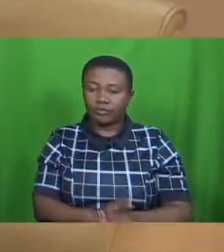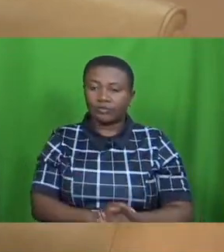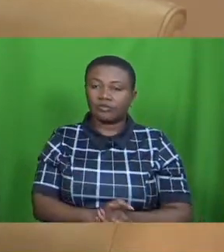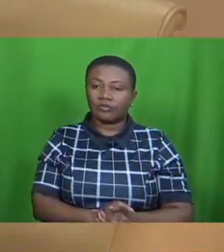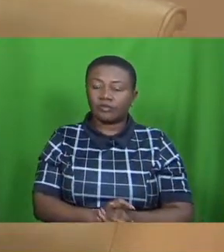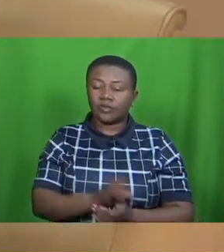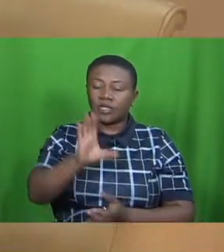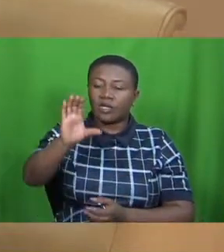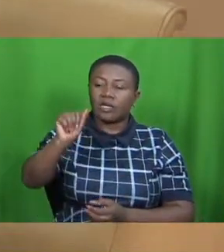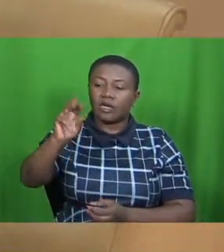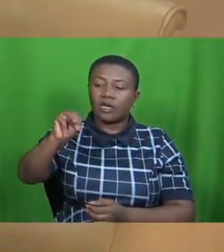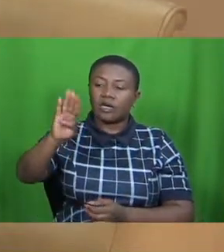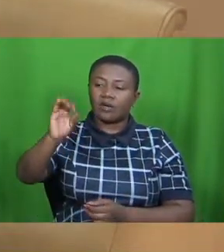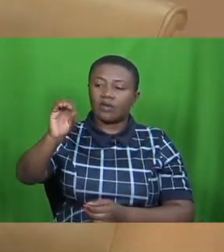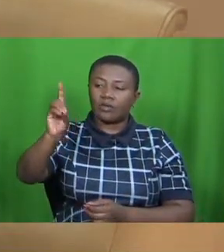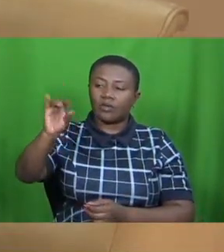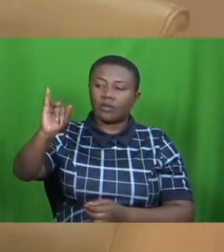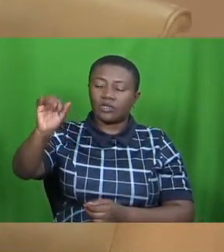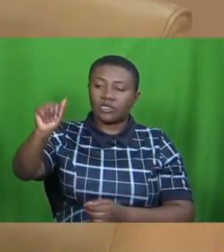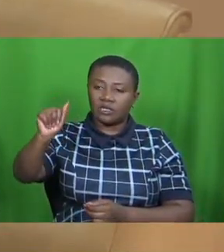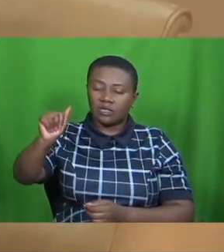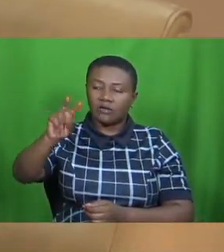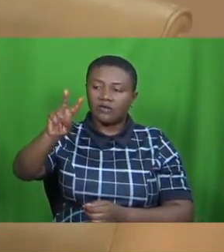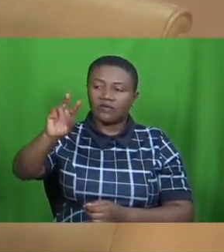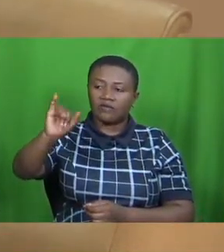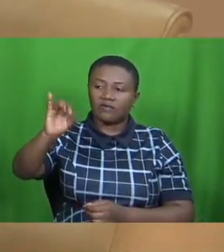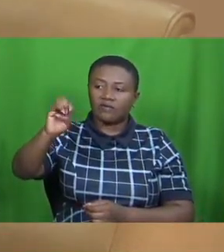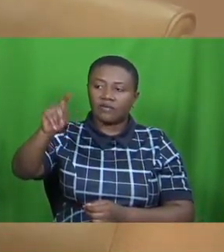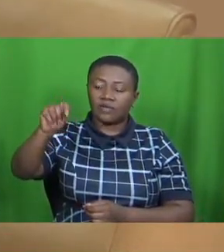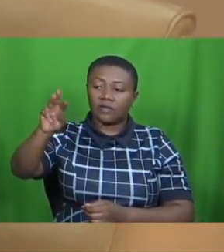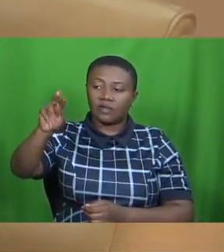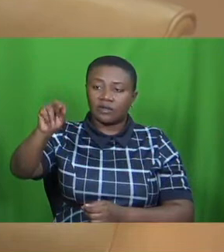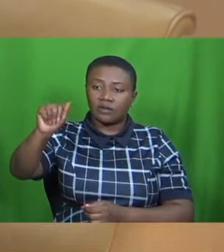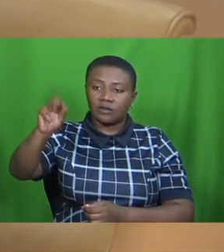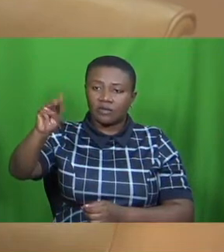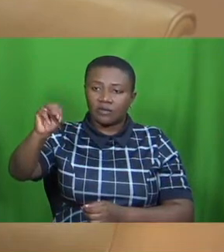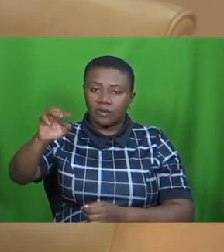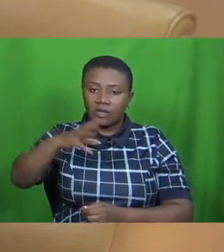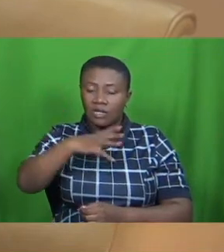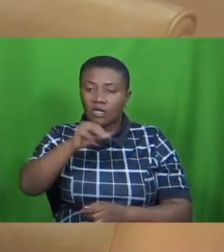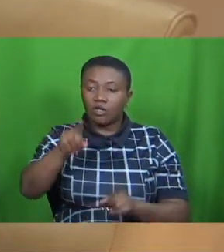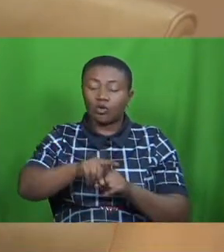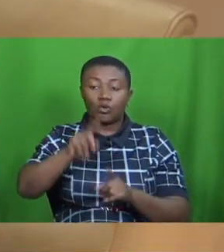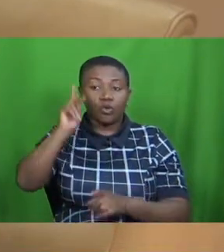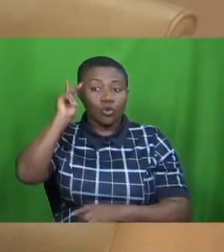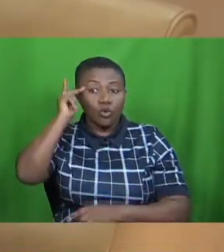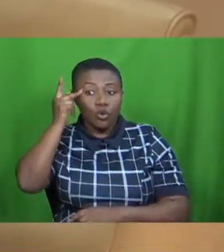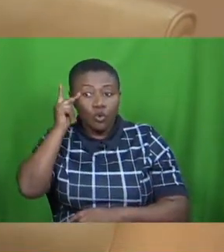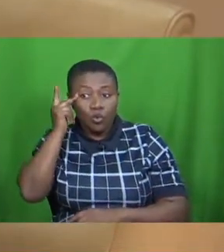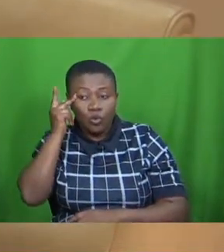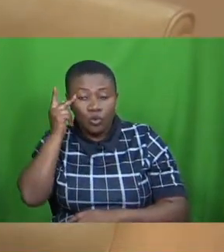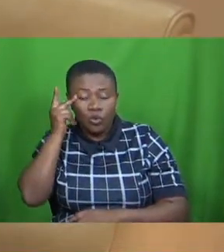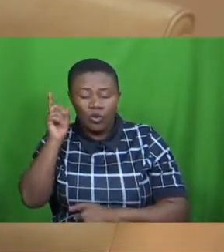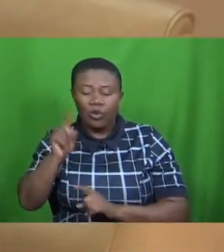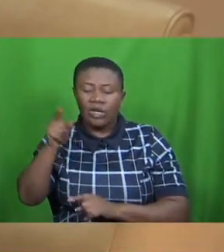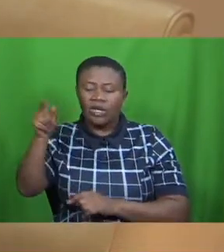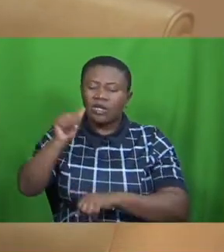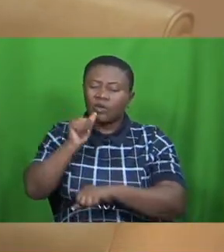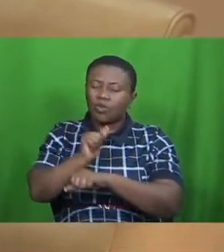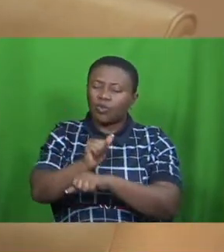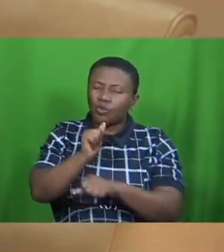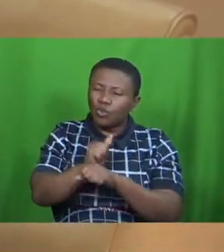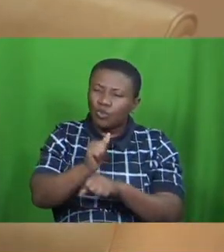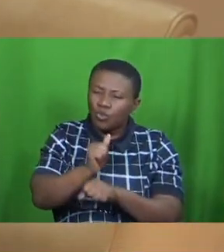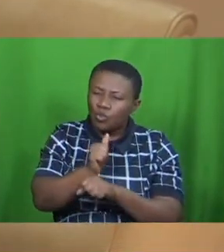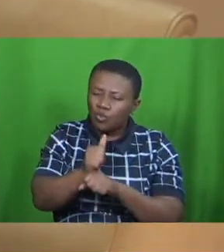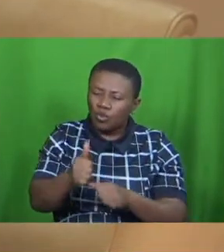Cambodia, Vietnam, and Democratic Republic of Korea, where he served diligently, thereby creating